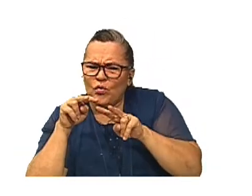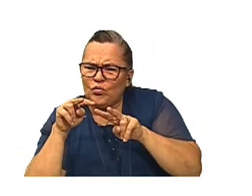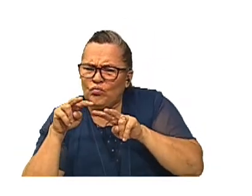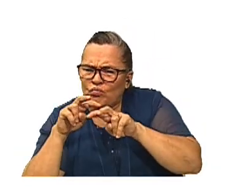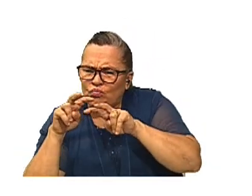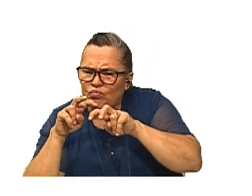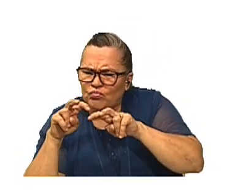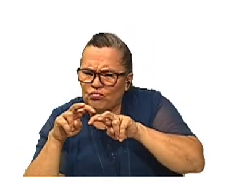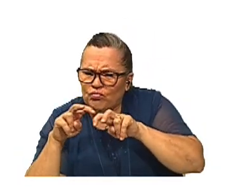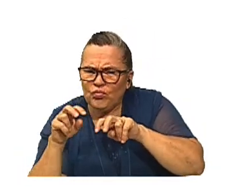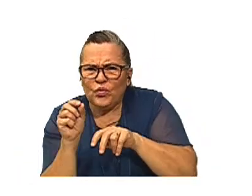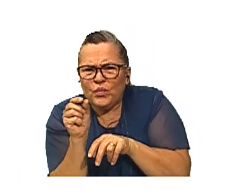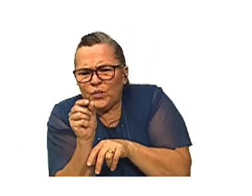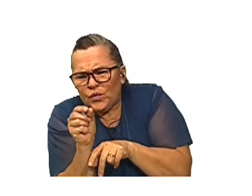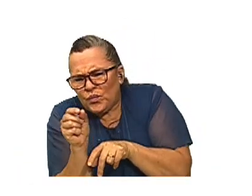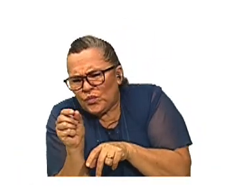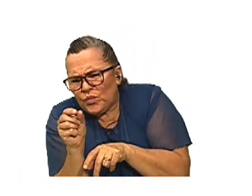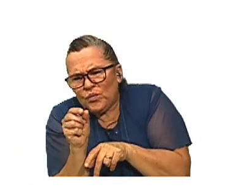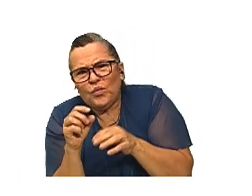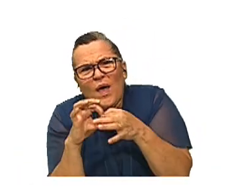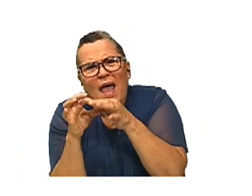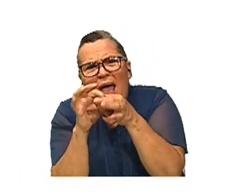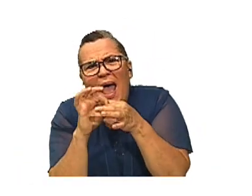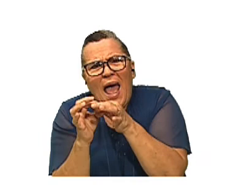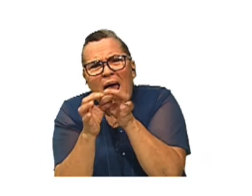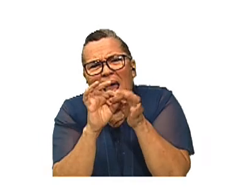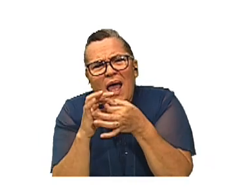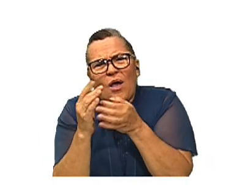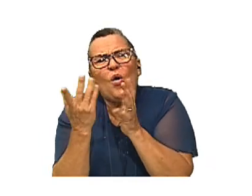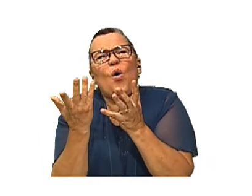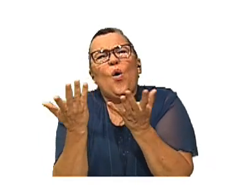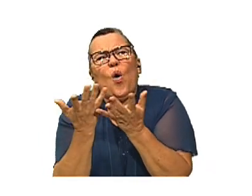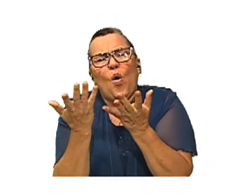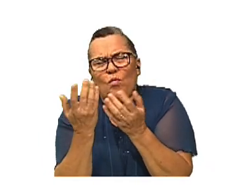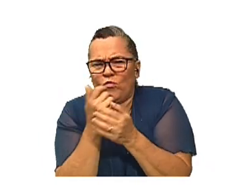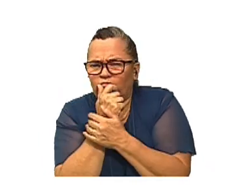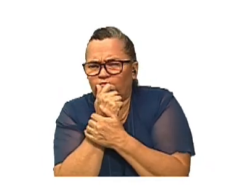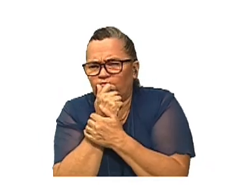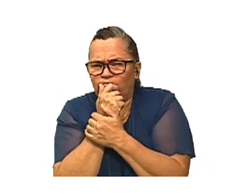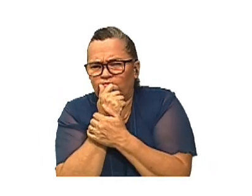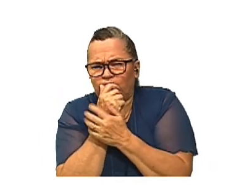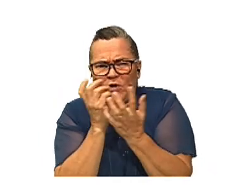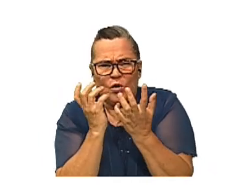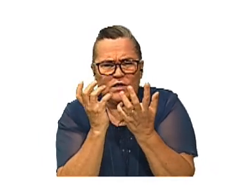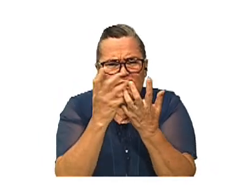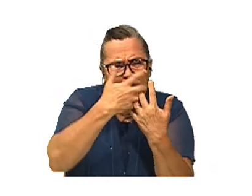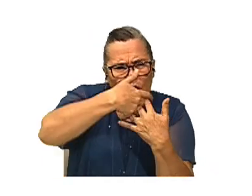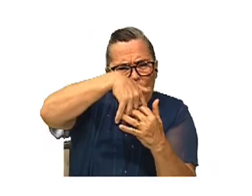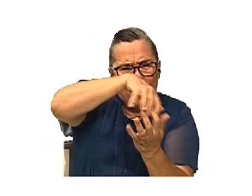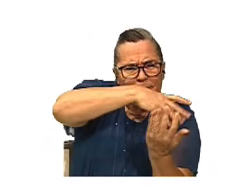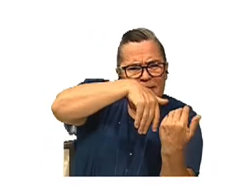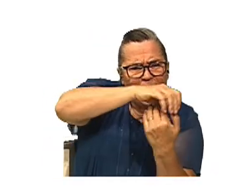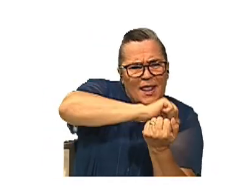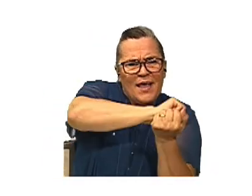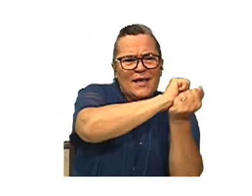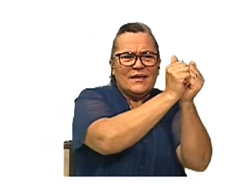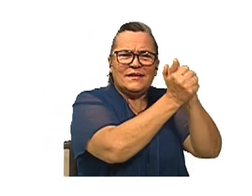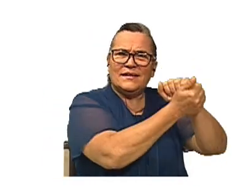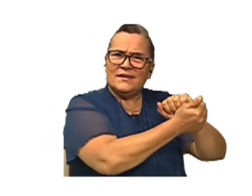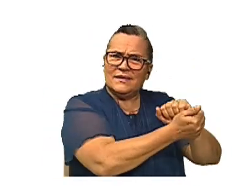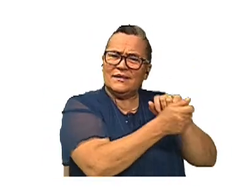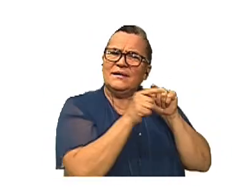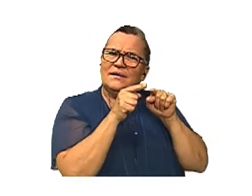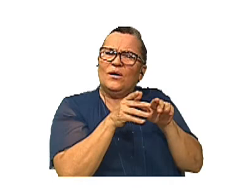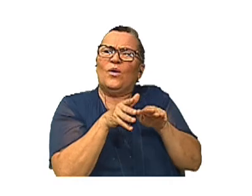pieces of atoms to find out how they can be combined and changed so that we can make them